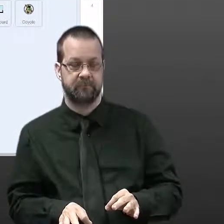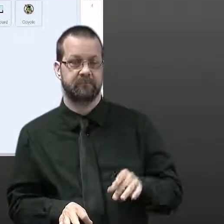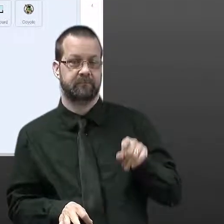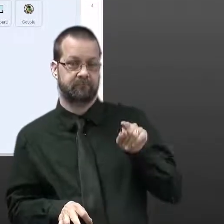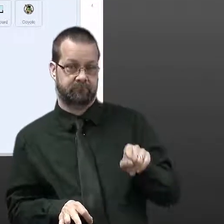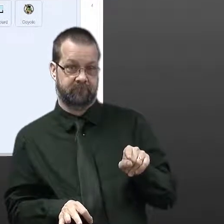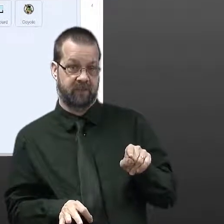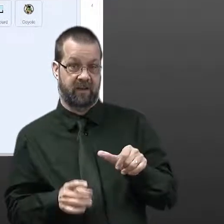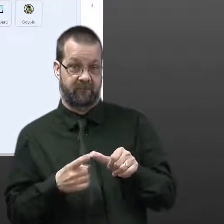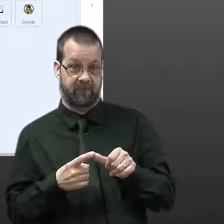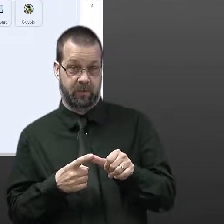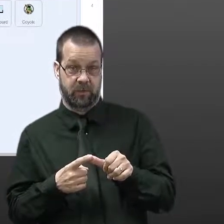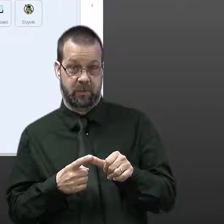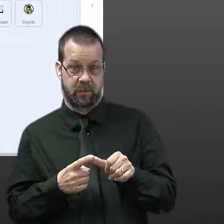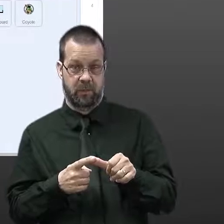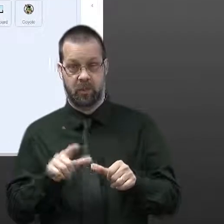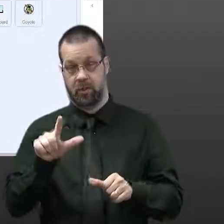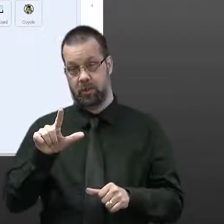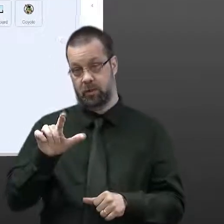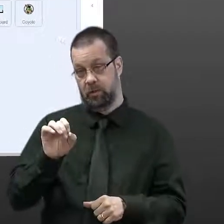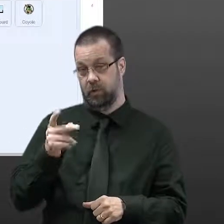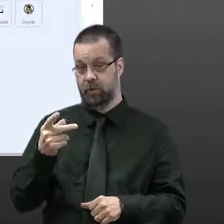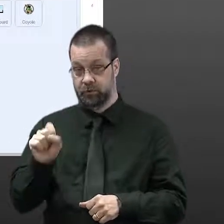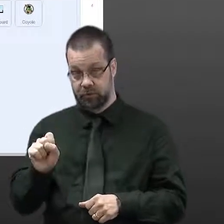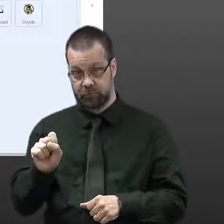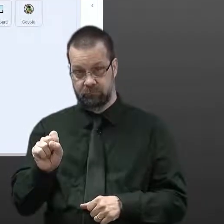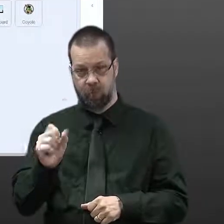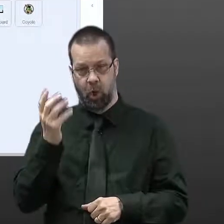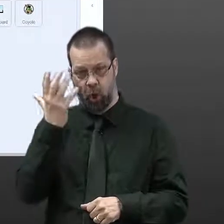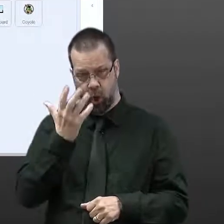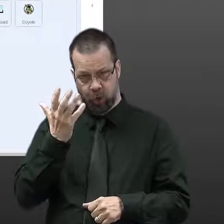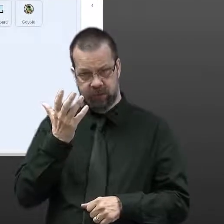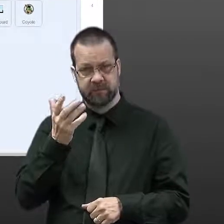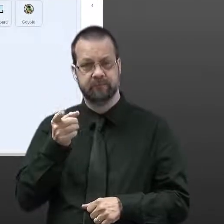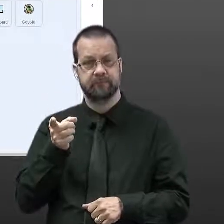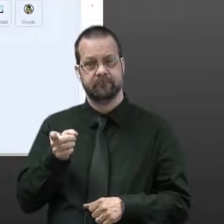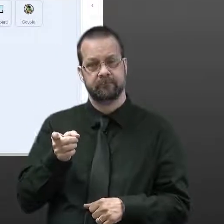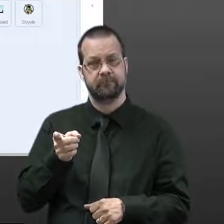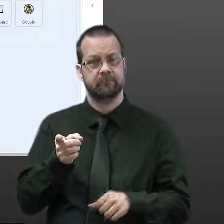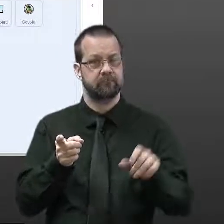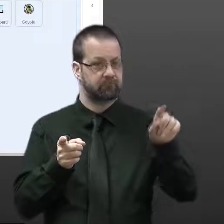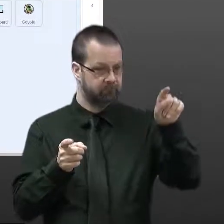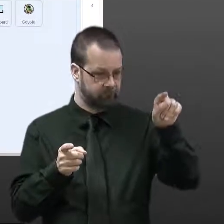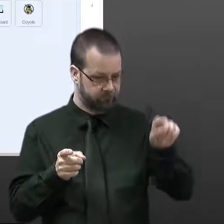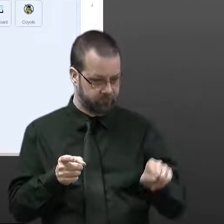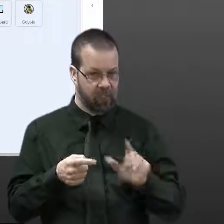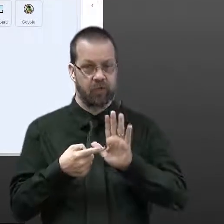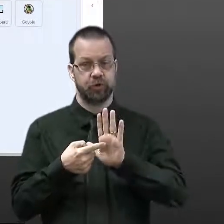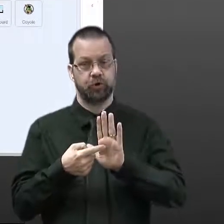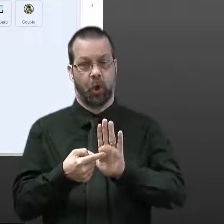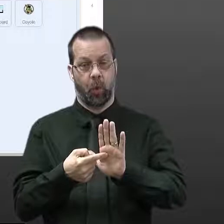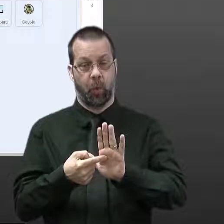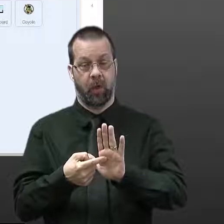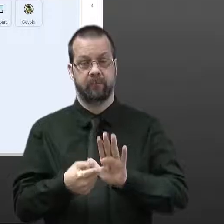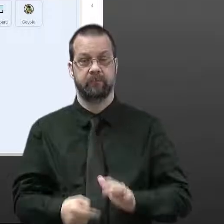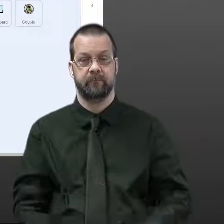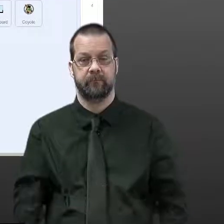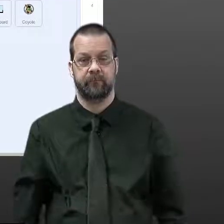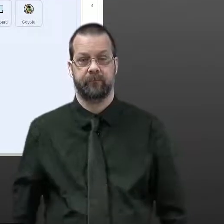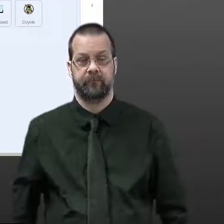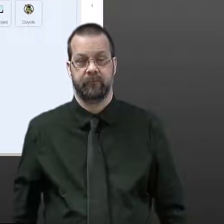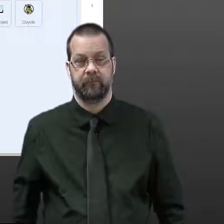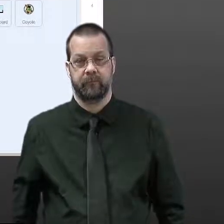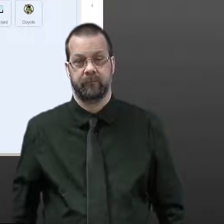we click this green flag. First thing that we're going to do is head on over to the looks category. We are going to grab a block that